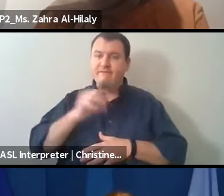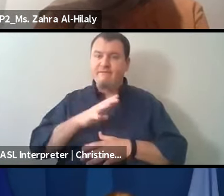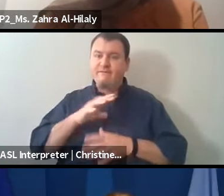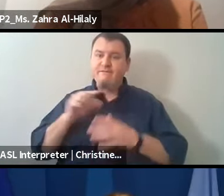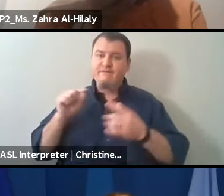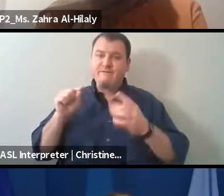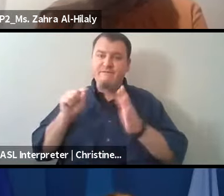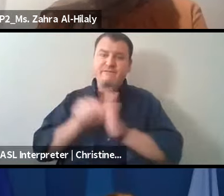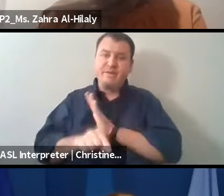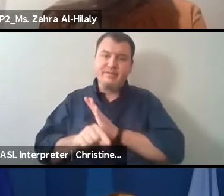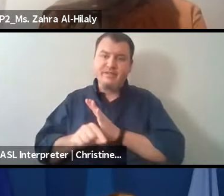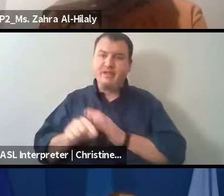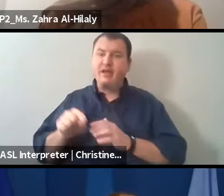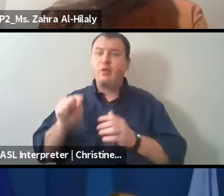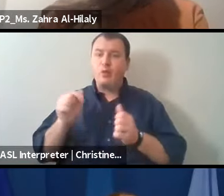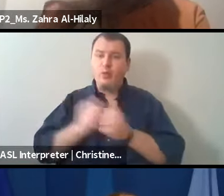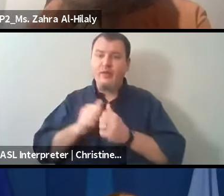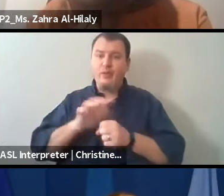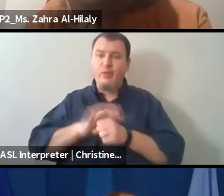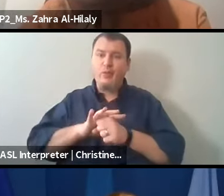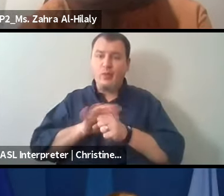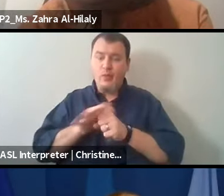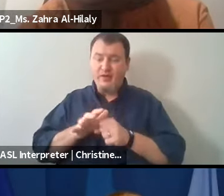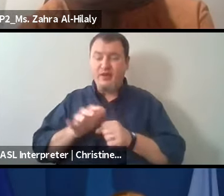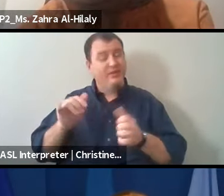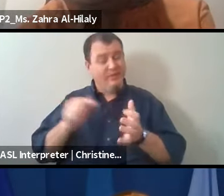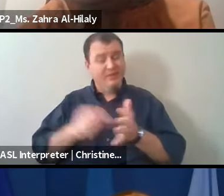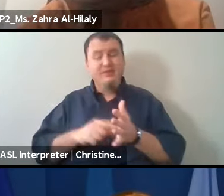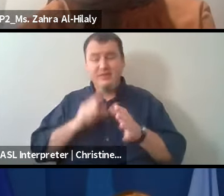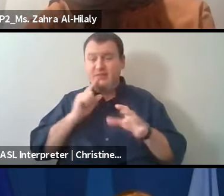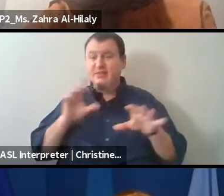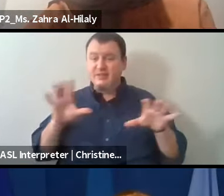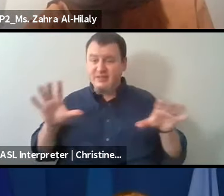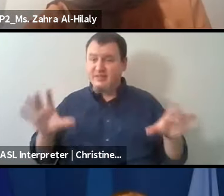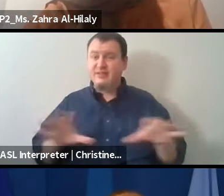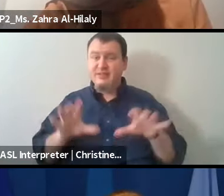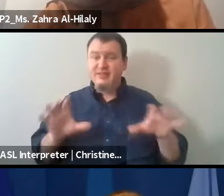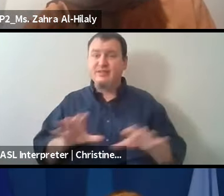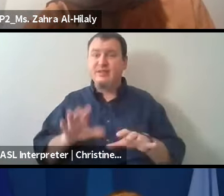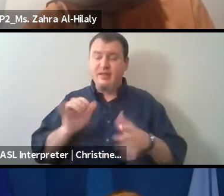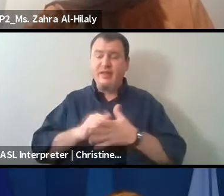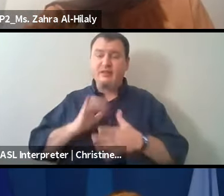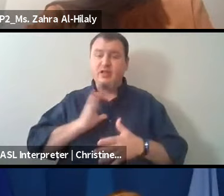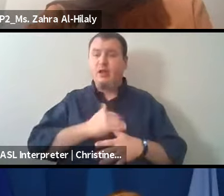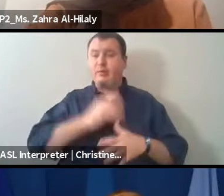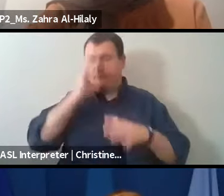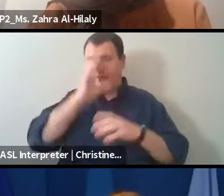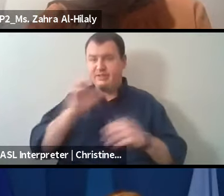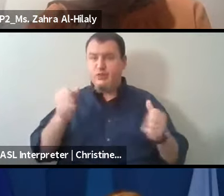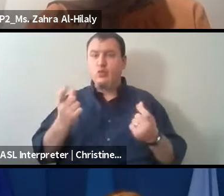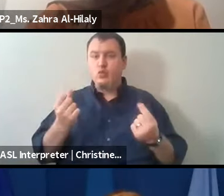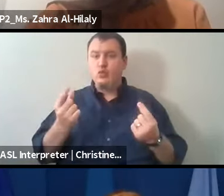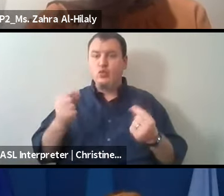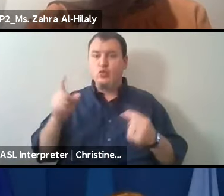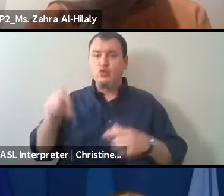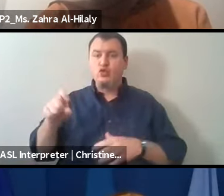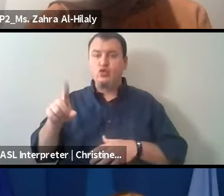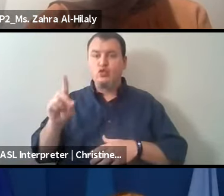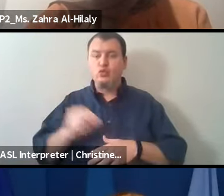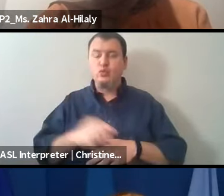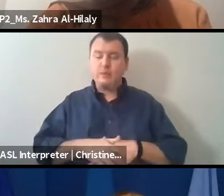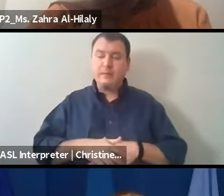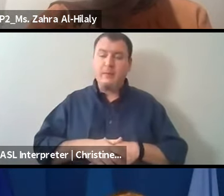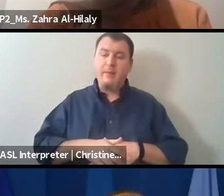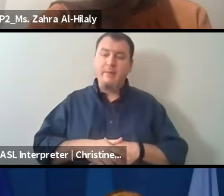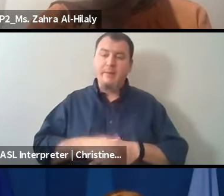COVID. This is the undertaking that our president is saying we should do. That